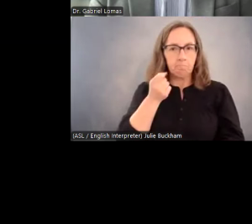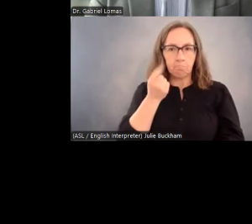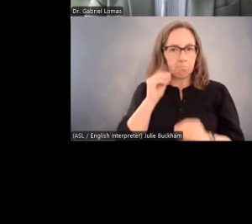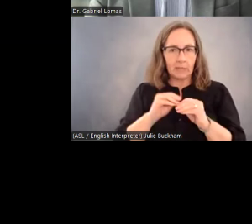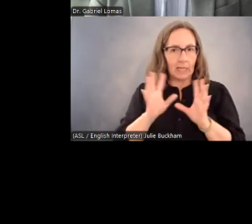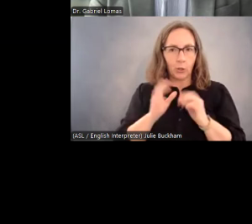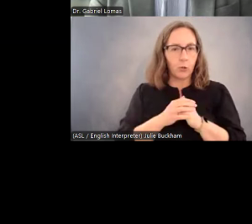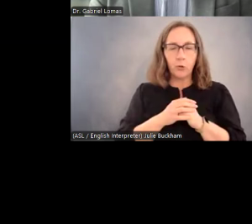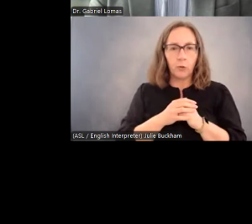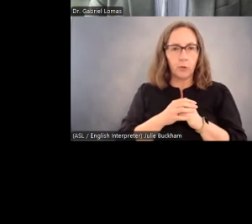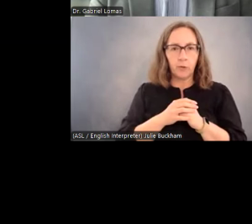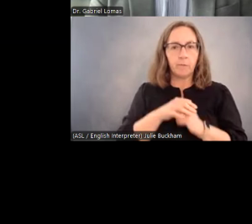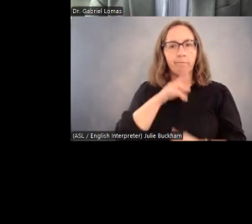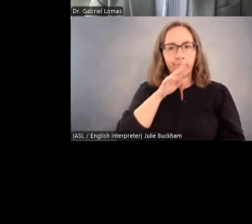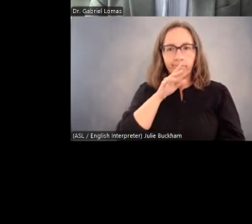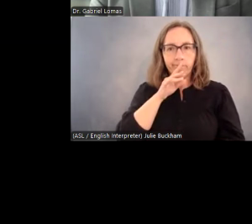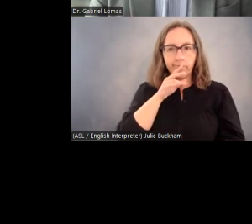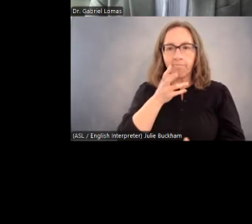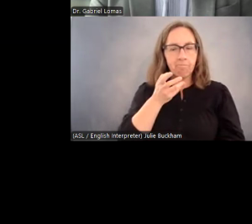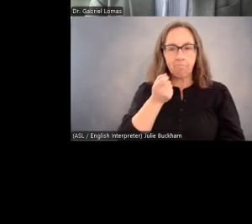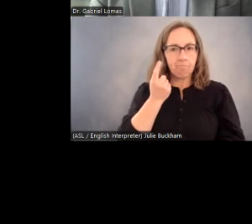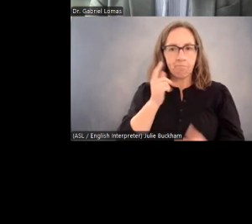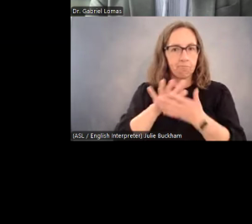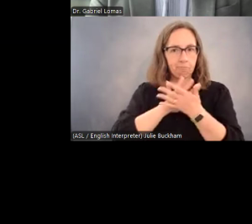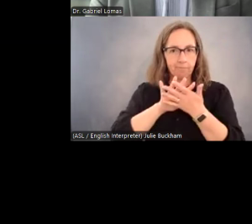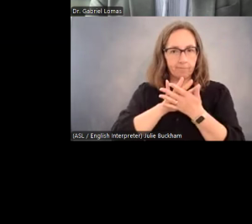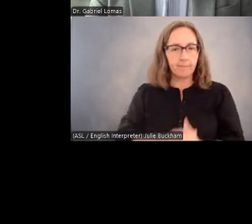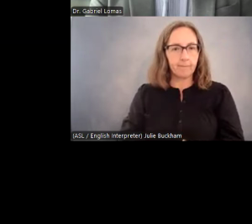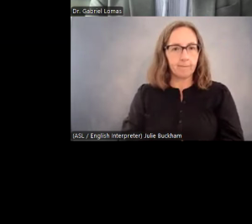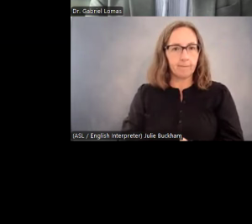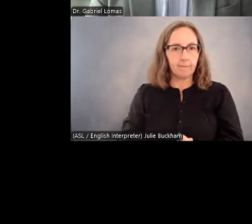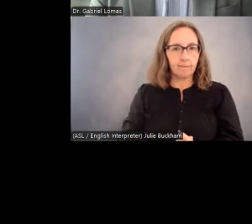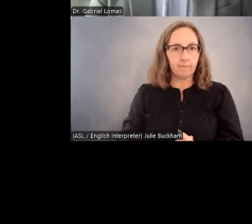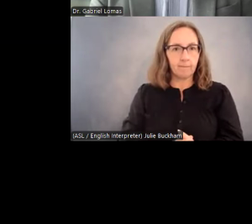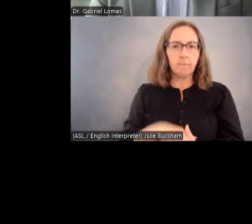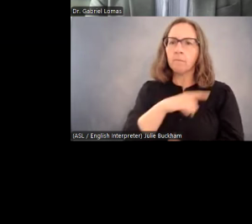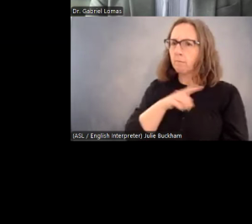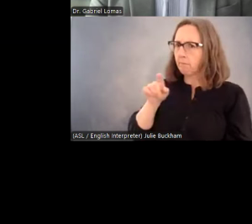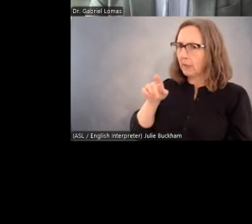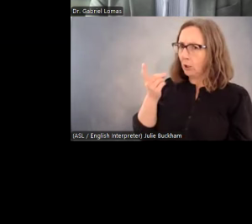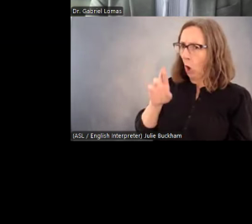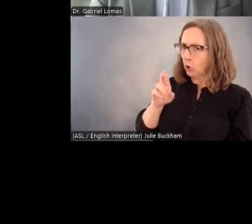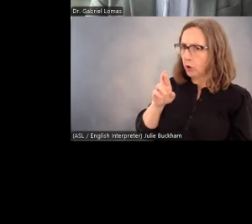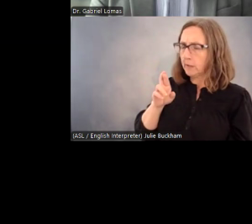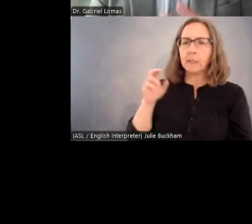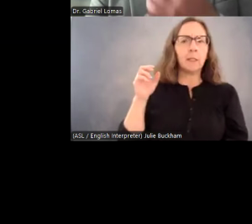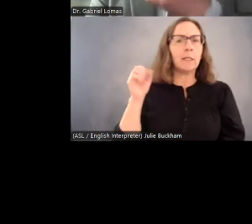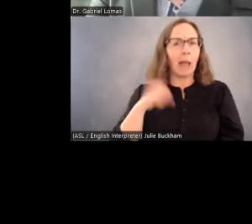is I think that other people are saying, but Like doctors. just yeah. Yeah. Okay.